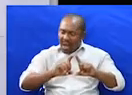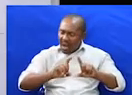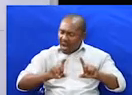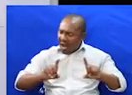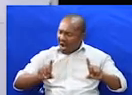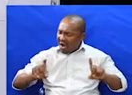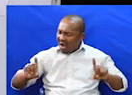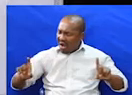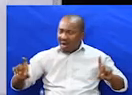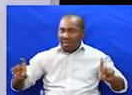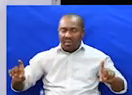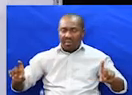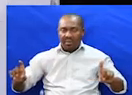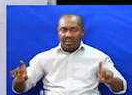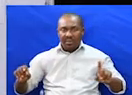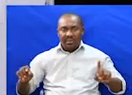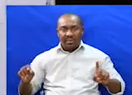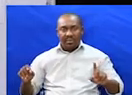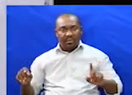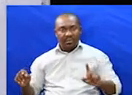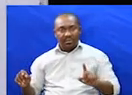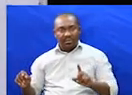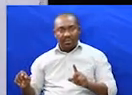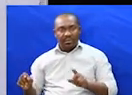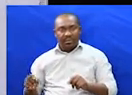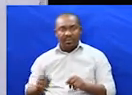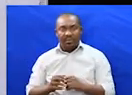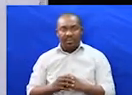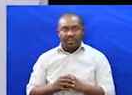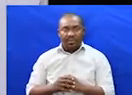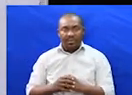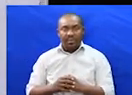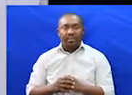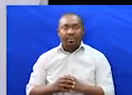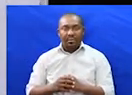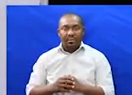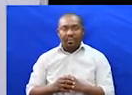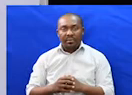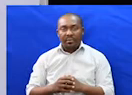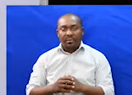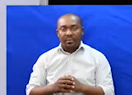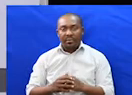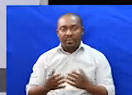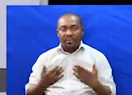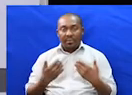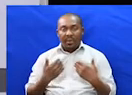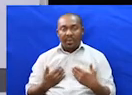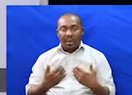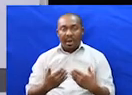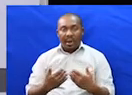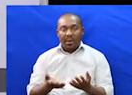this is an RNA also, it is a long organic compound. So now